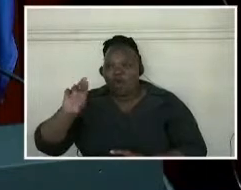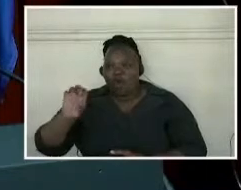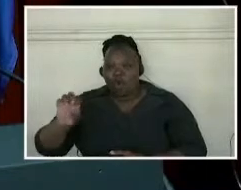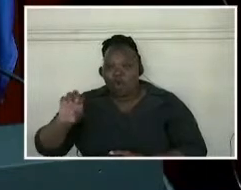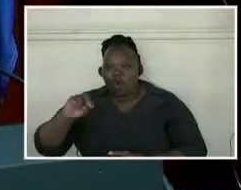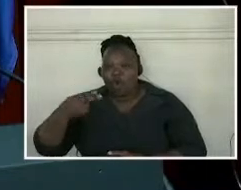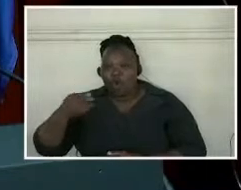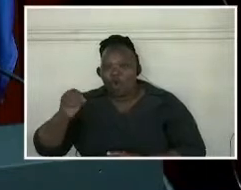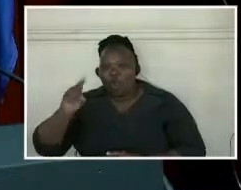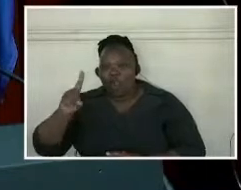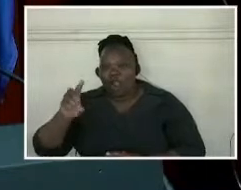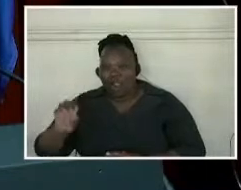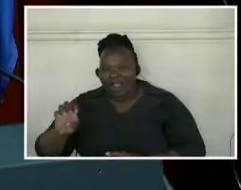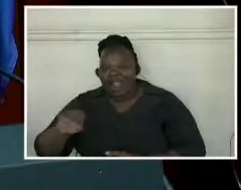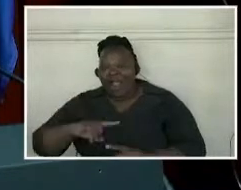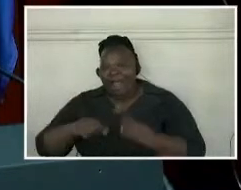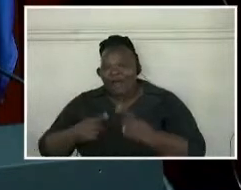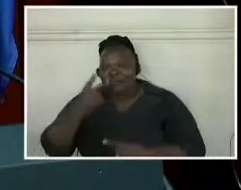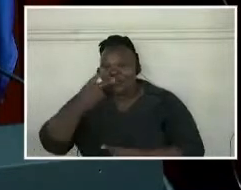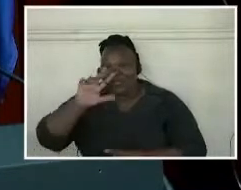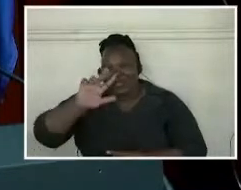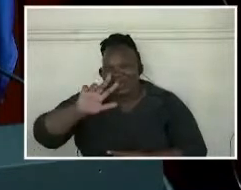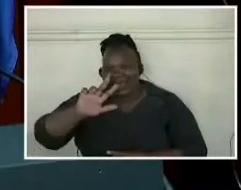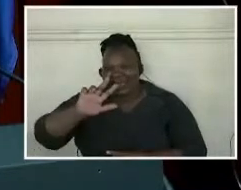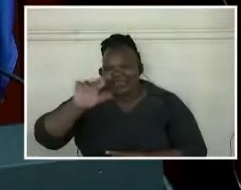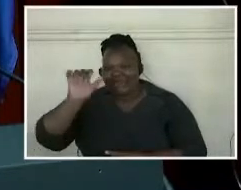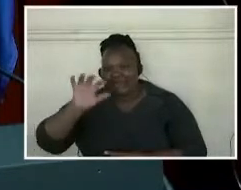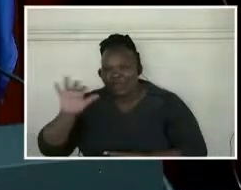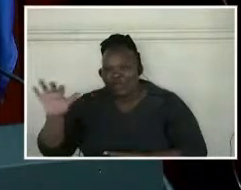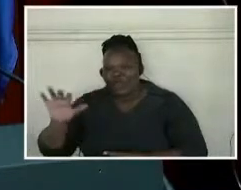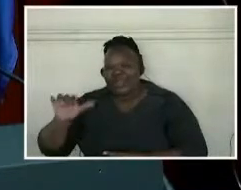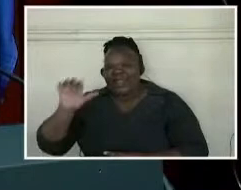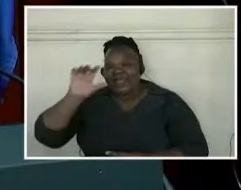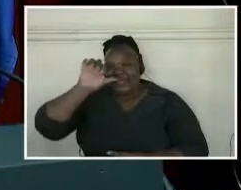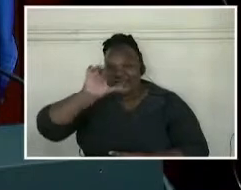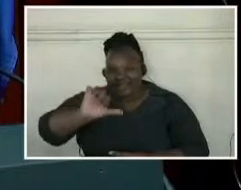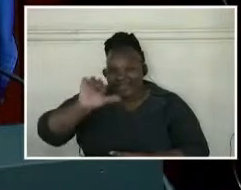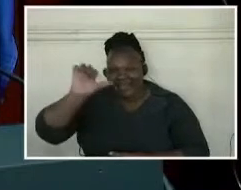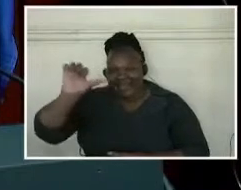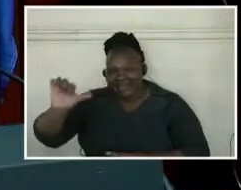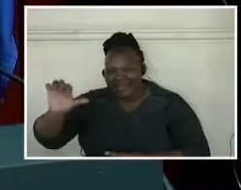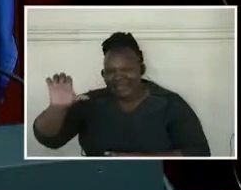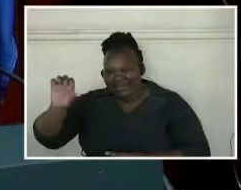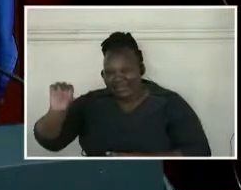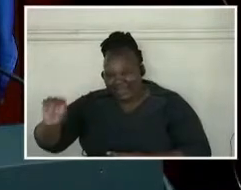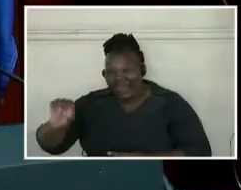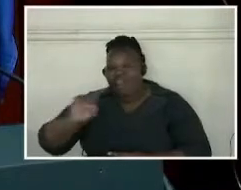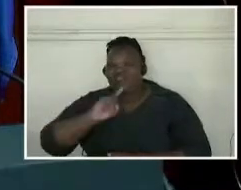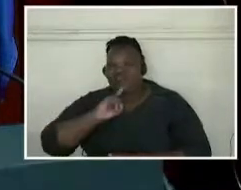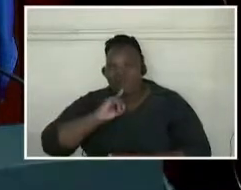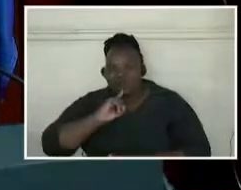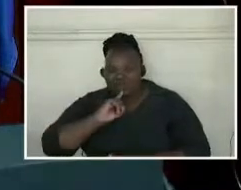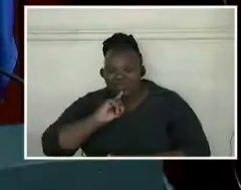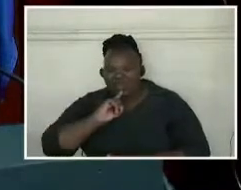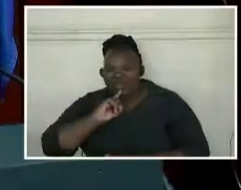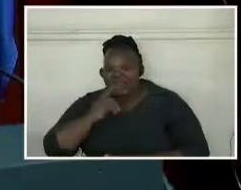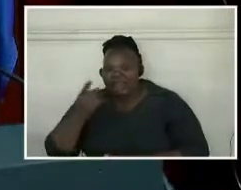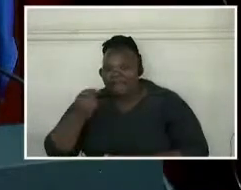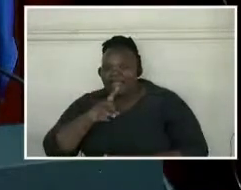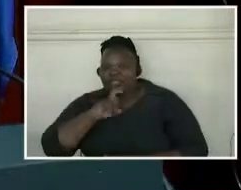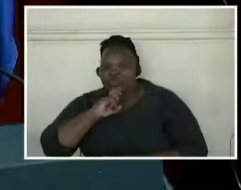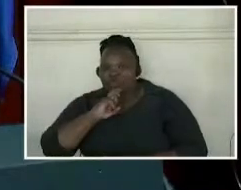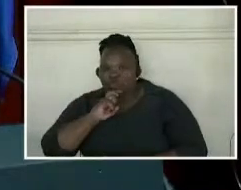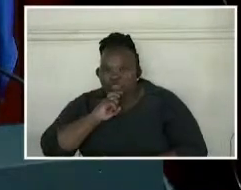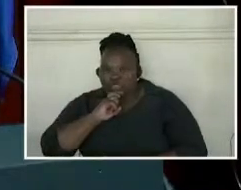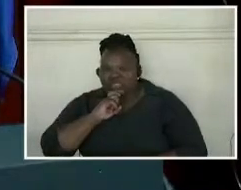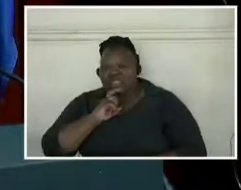budget of 28 million six hundred and sixty thousand eleven combination court or